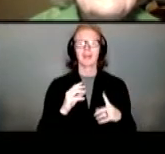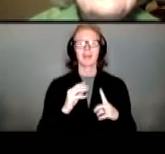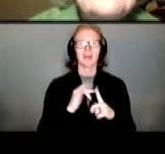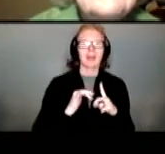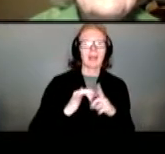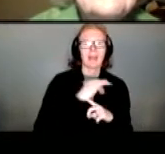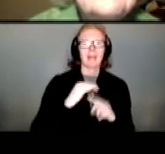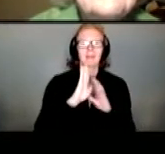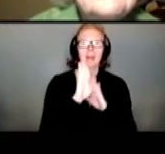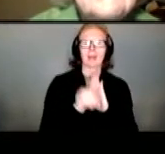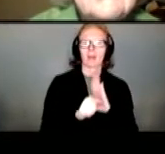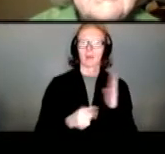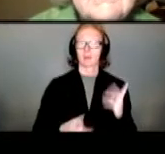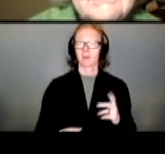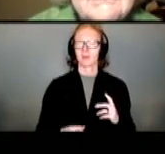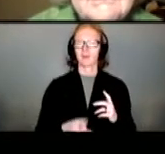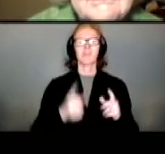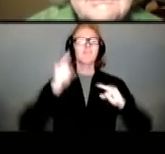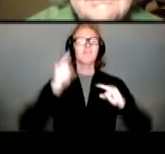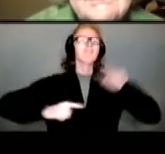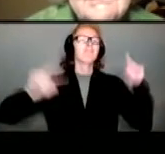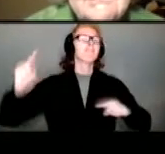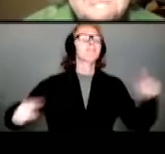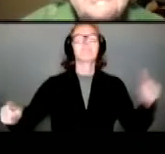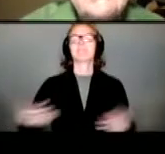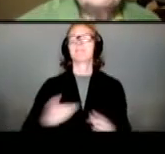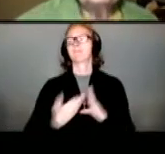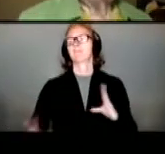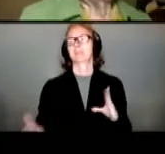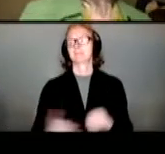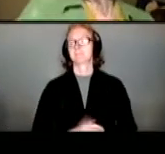or just, you know, various